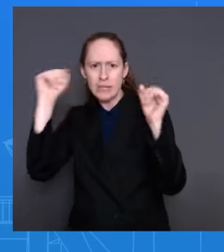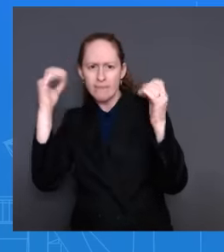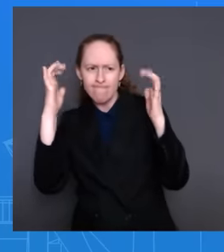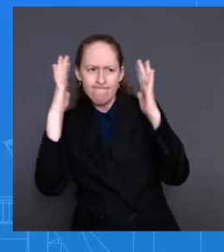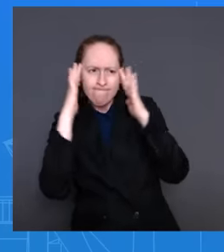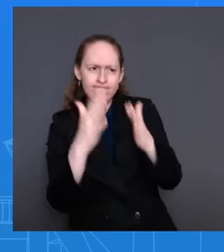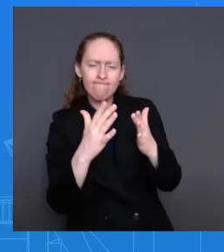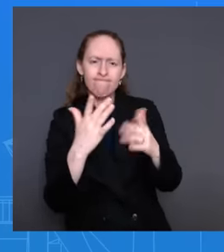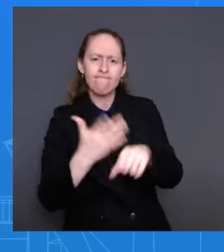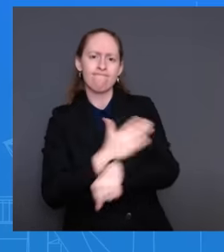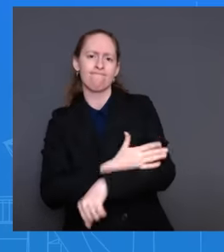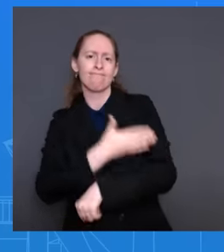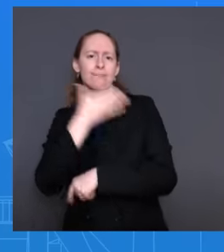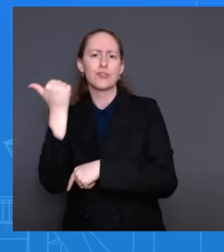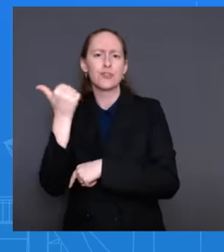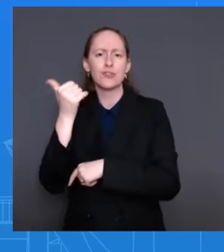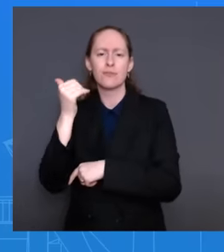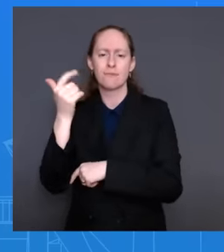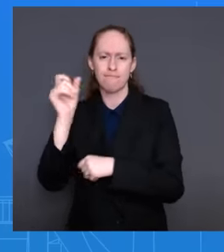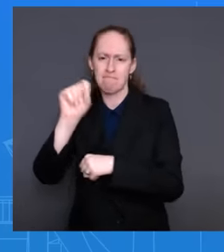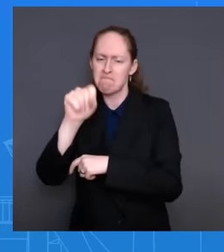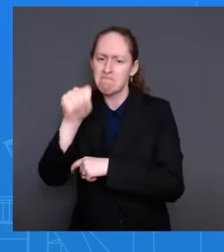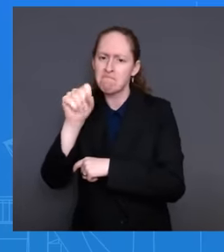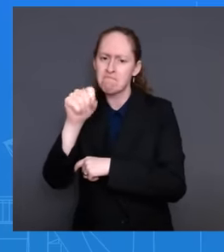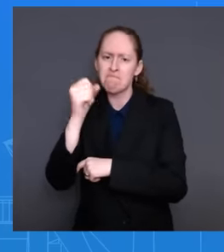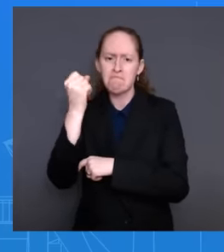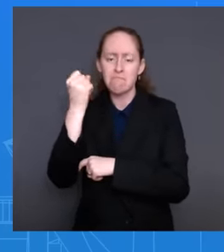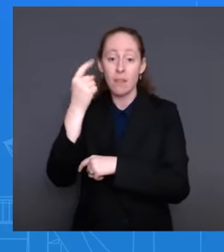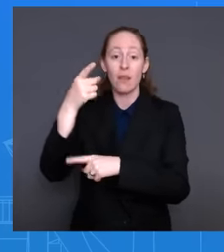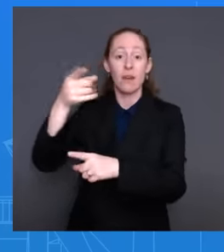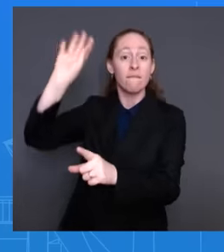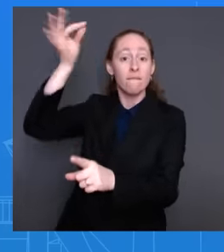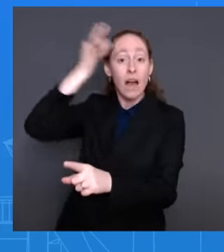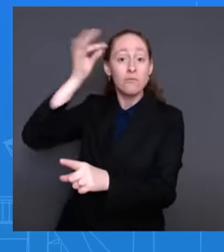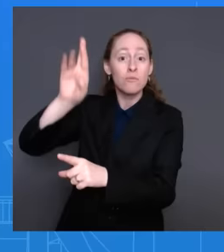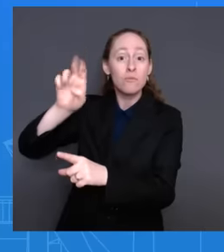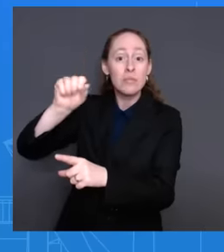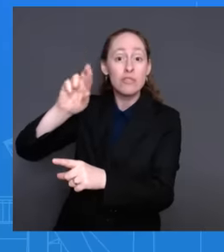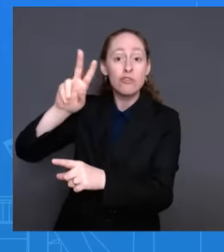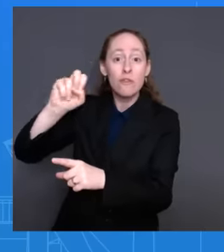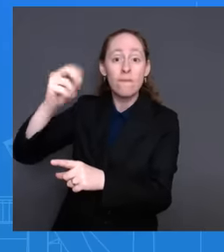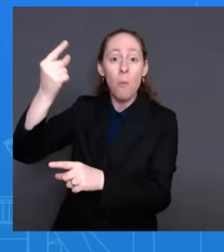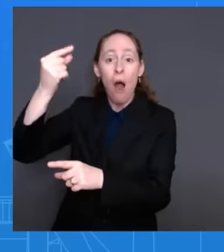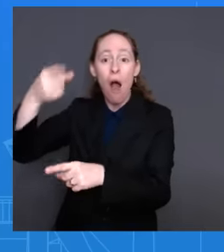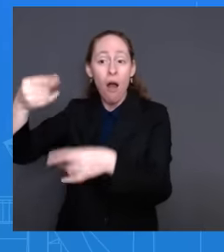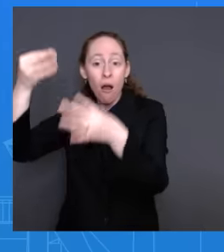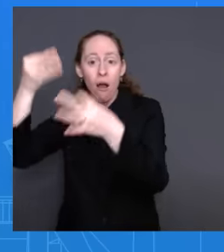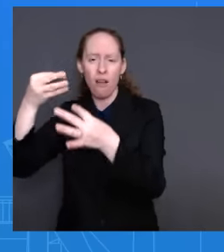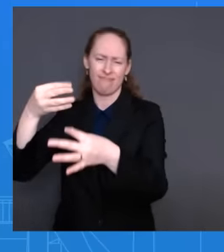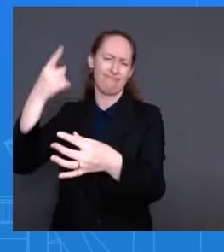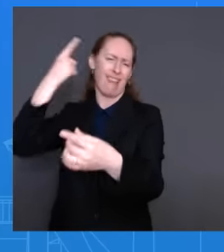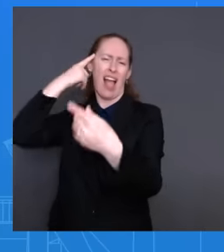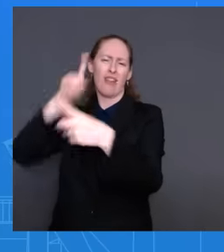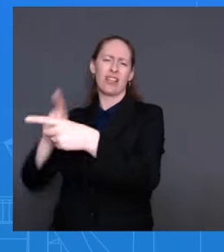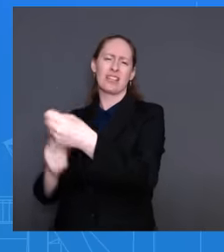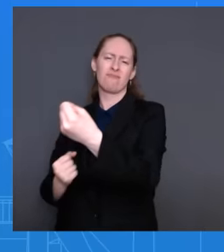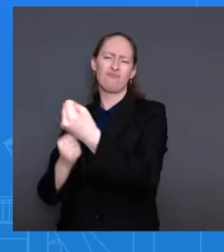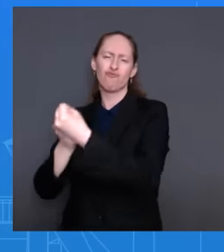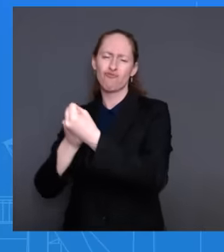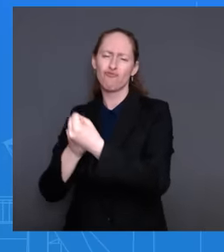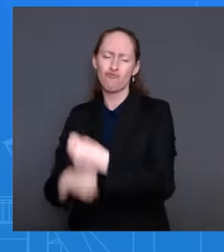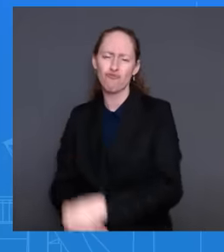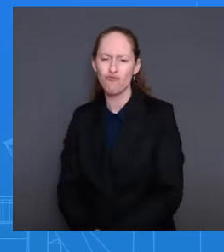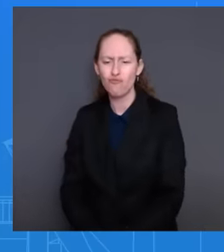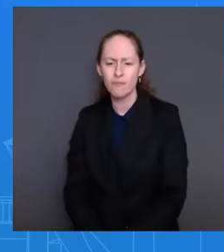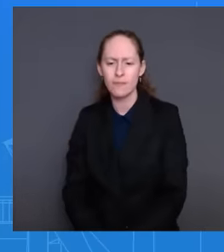and that Chair Powell is making as well. But part of providing that independence